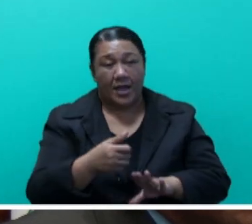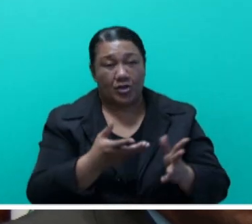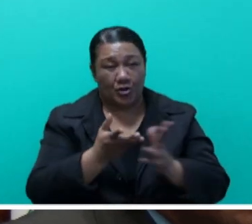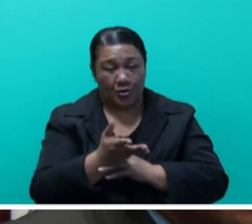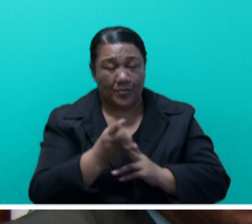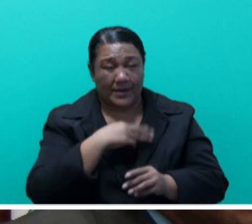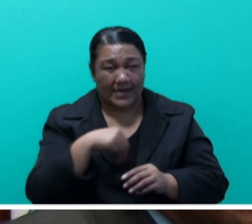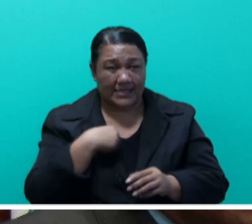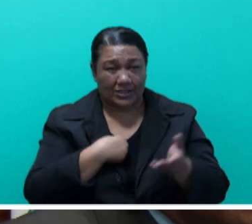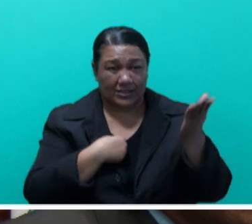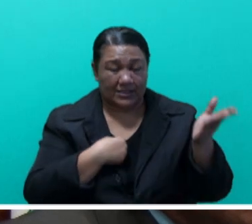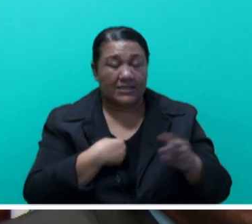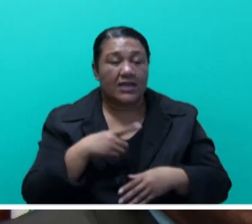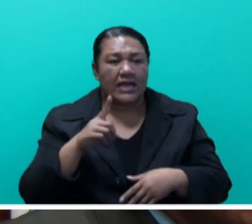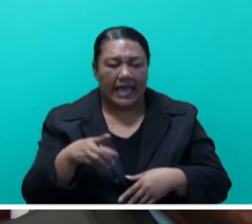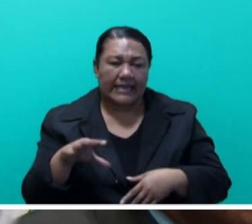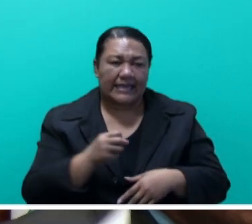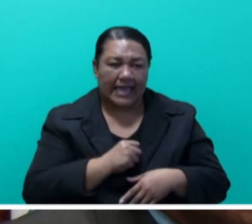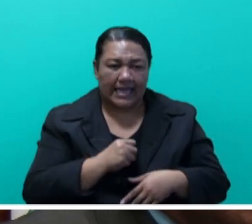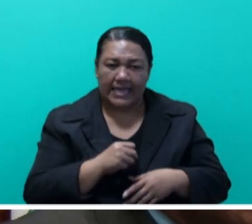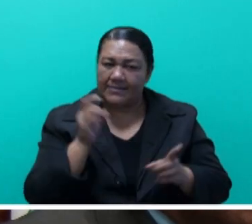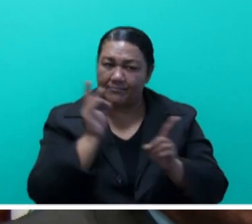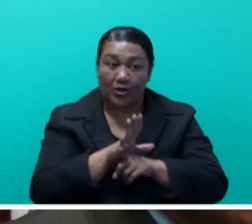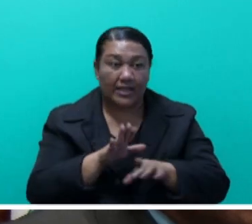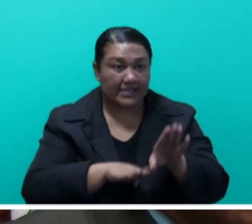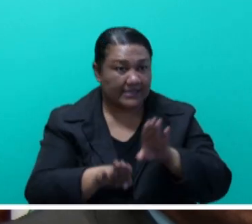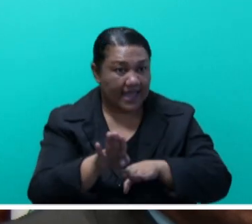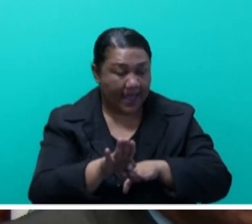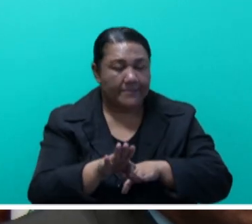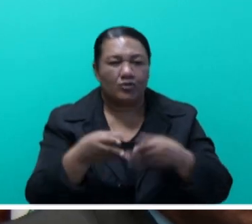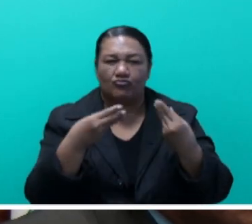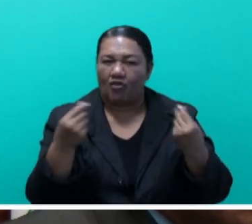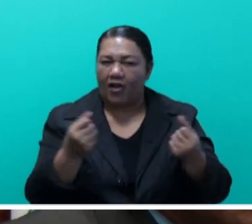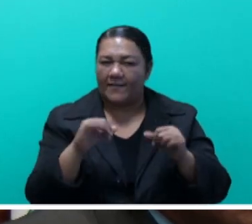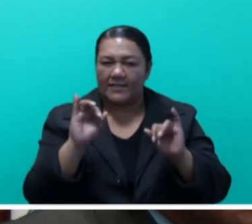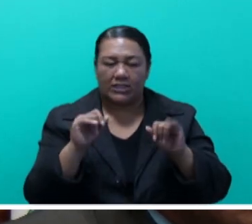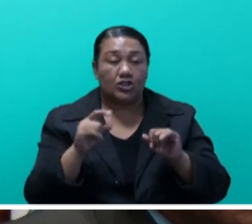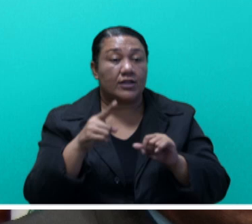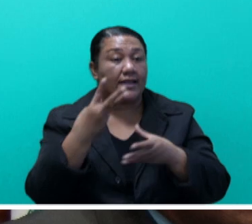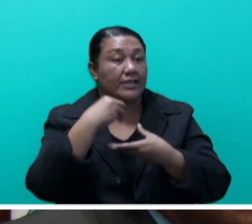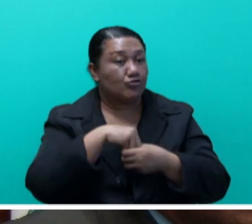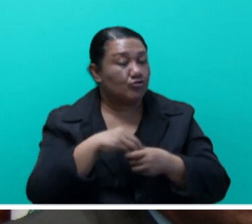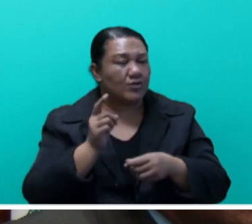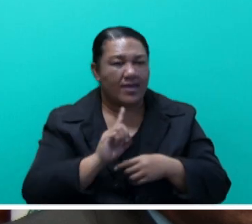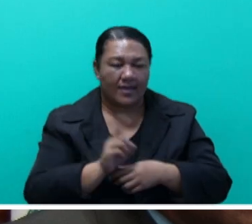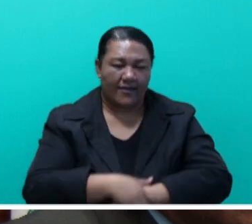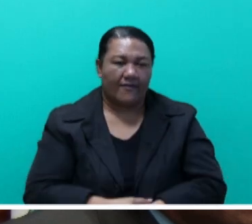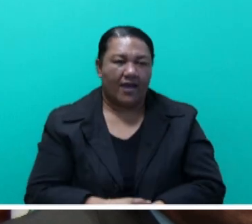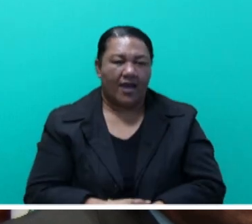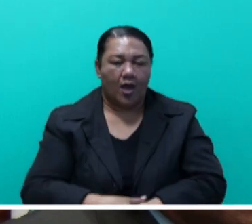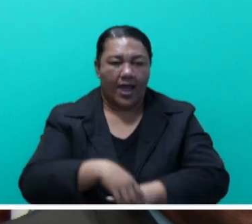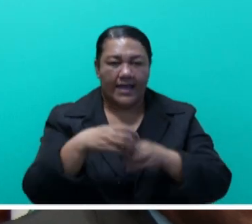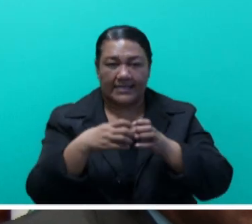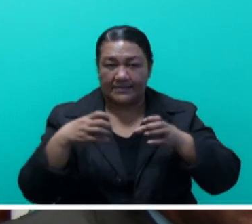is currently taking crucial steps to address this issue. These include, 1, the expansion